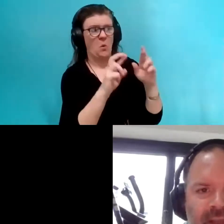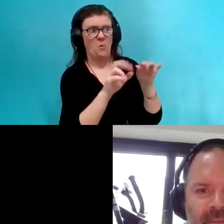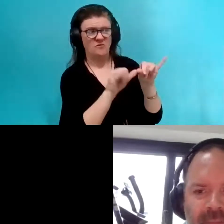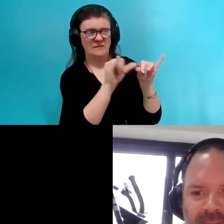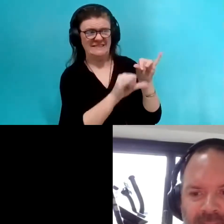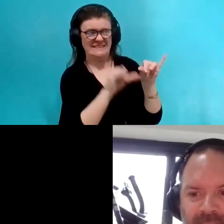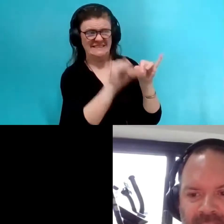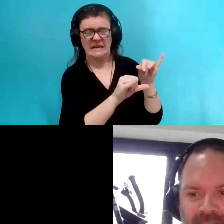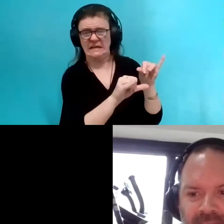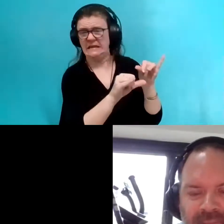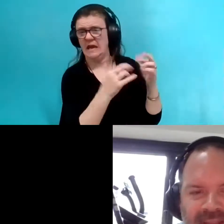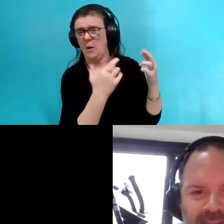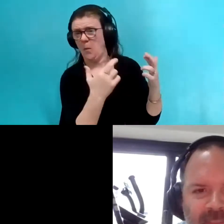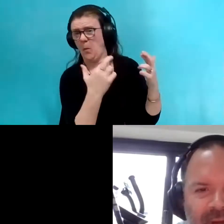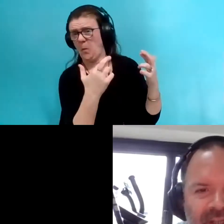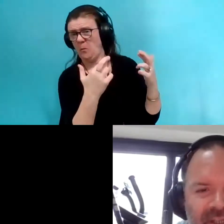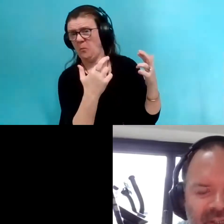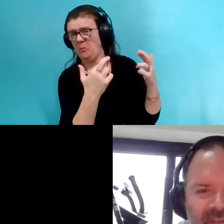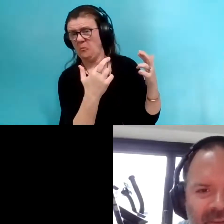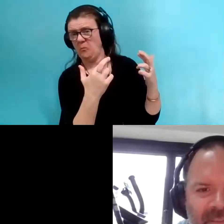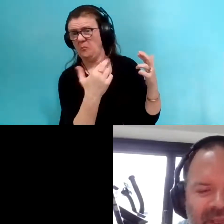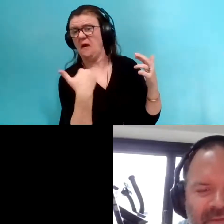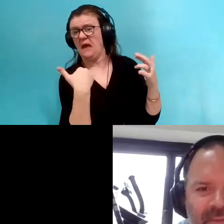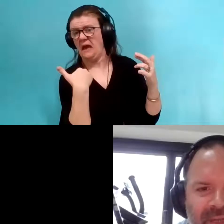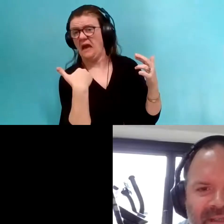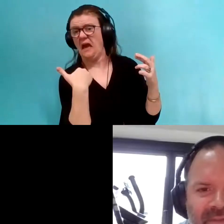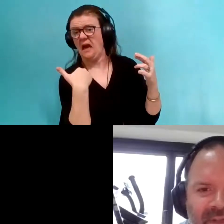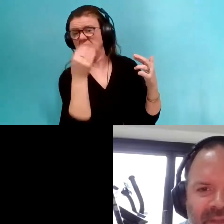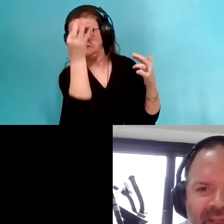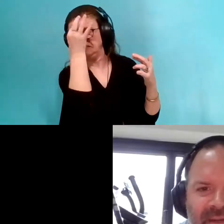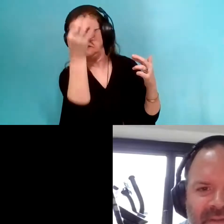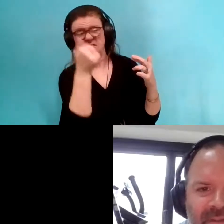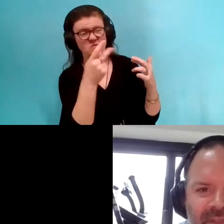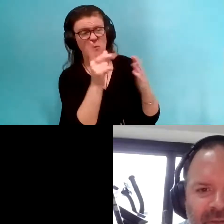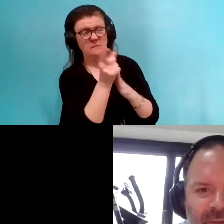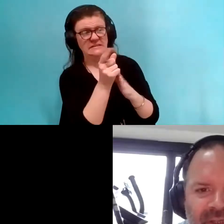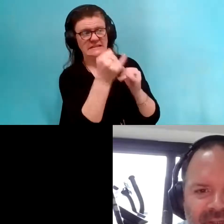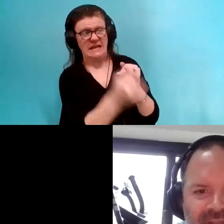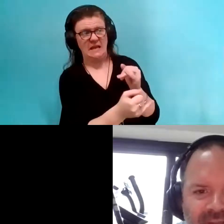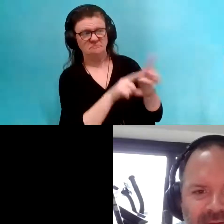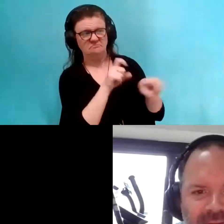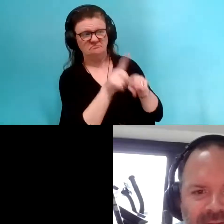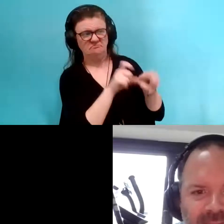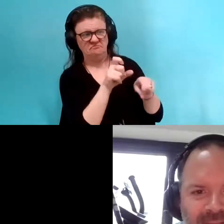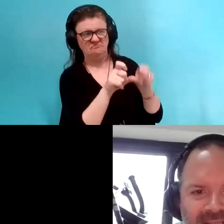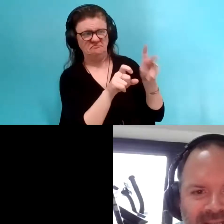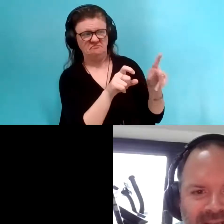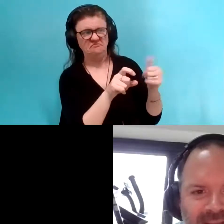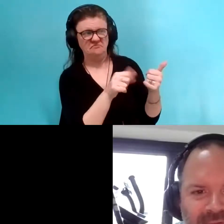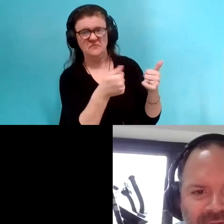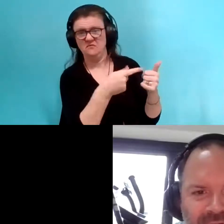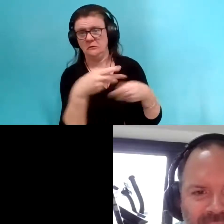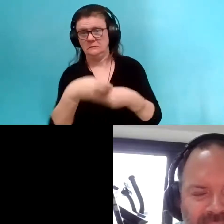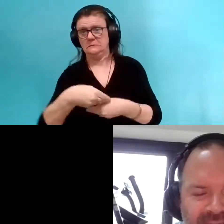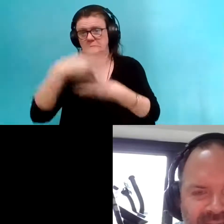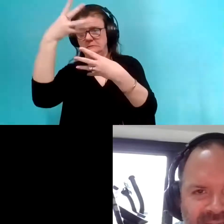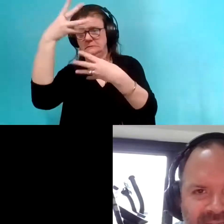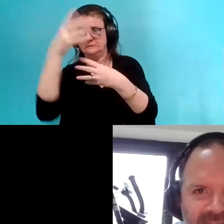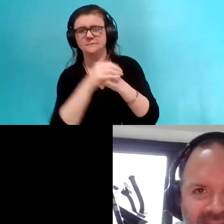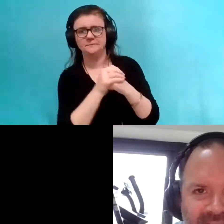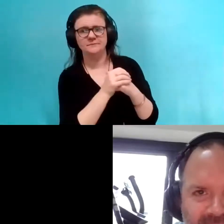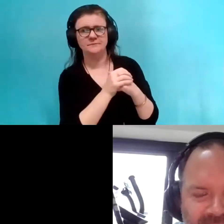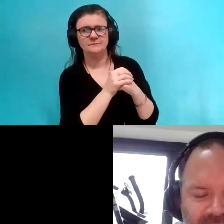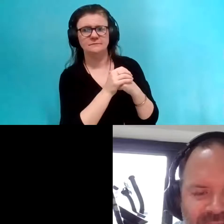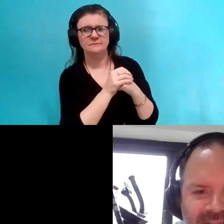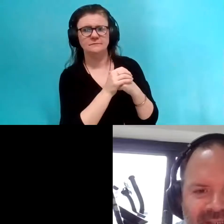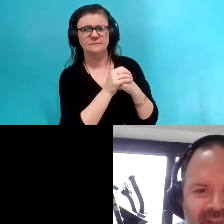us, because I'm thinking we might just about make a few minutes of time at the end for some general questions, and there are plenty that came through during your presentation that we